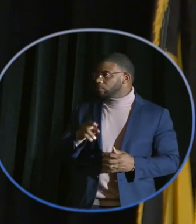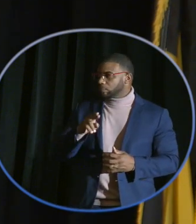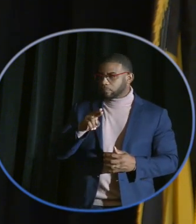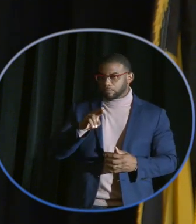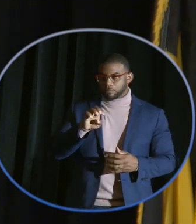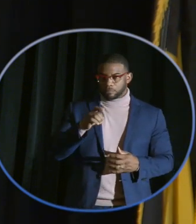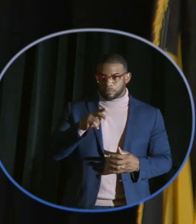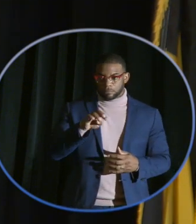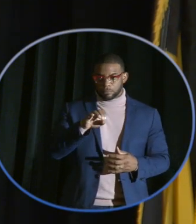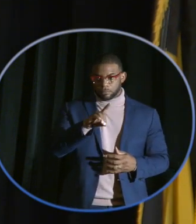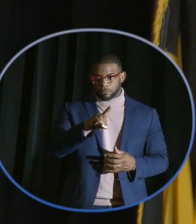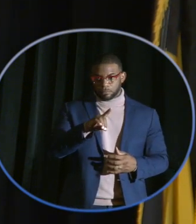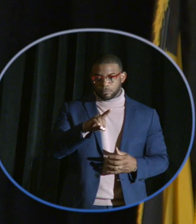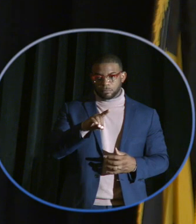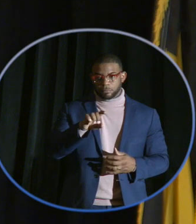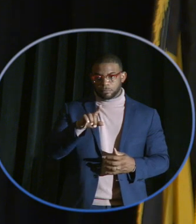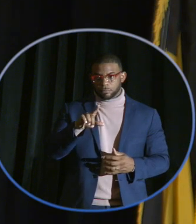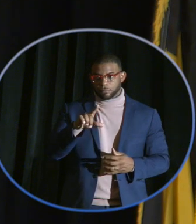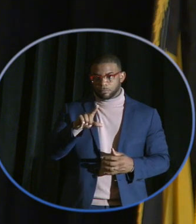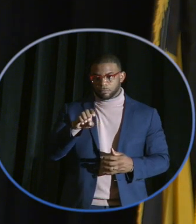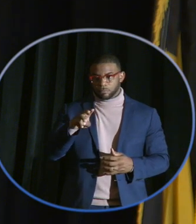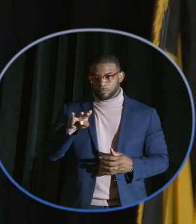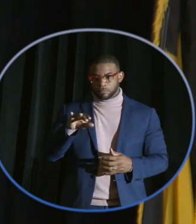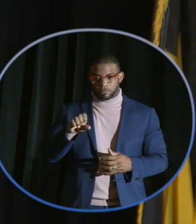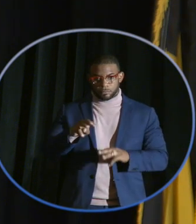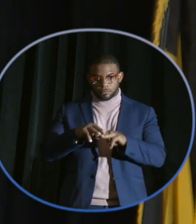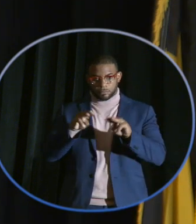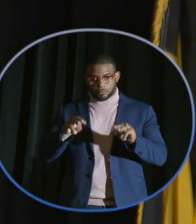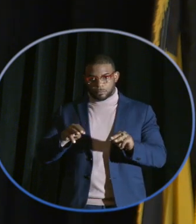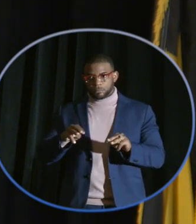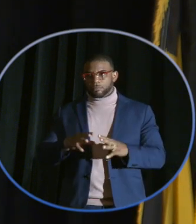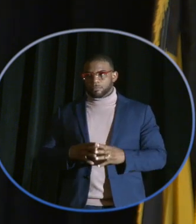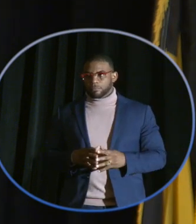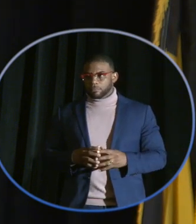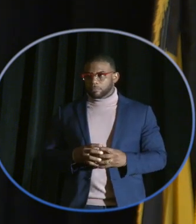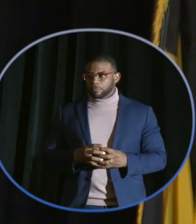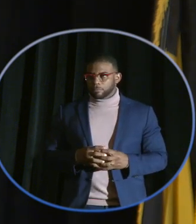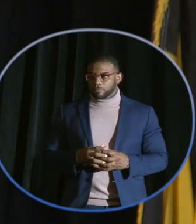Lewis Museum of African American History and Culture.